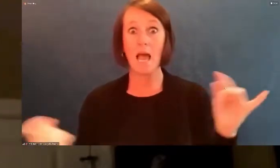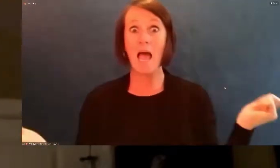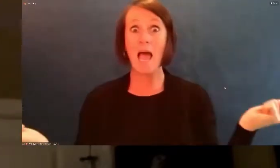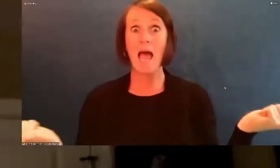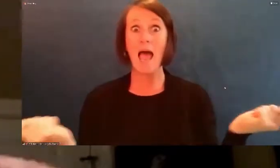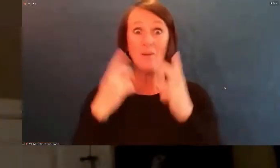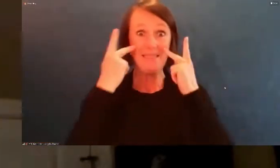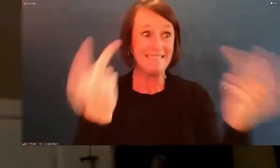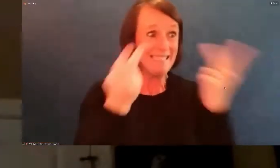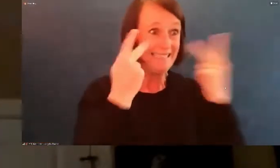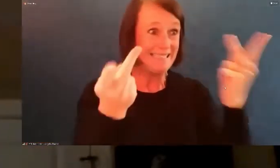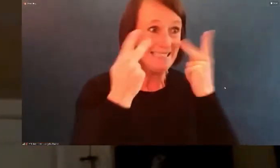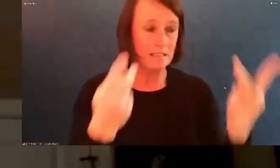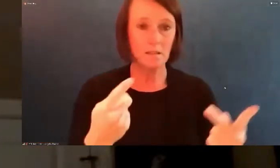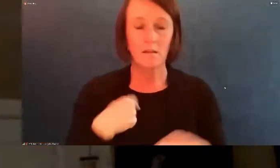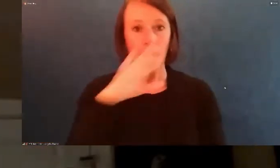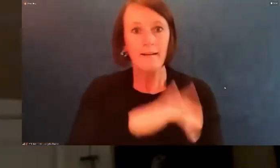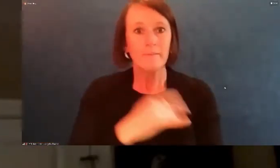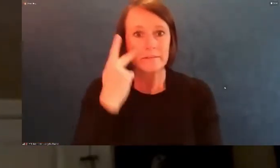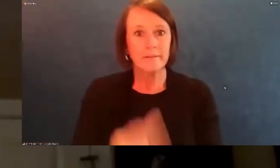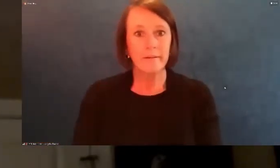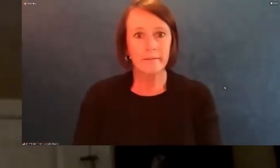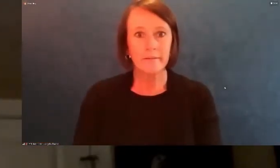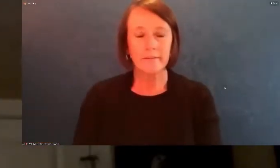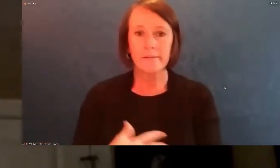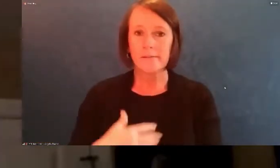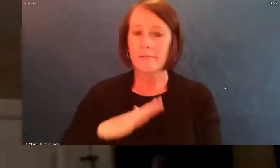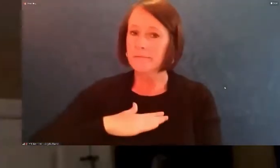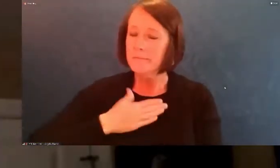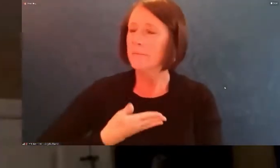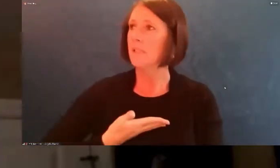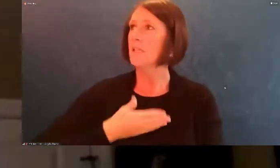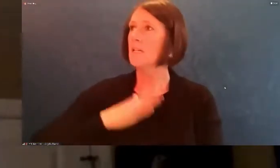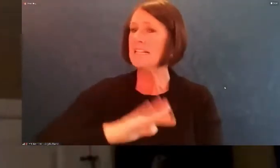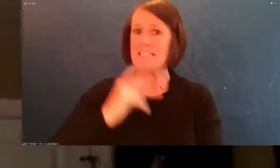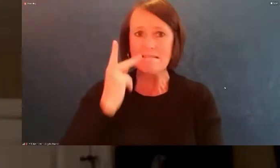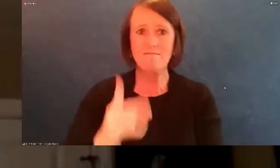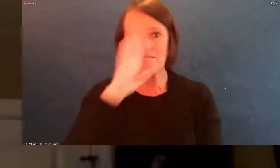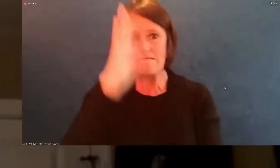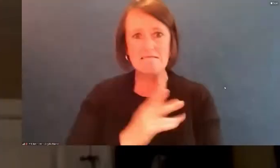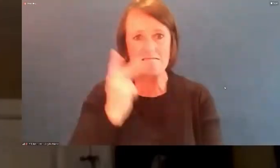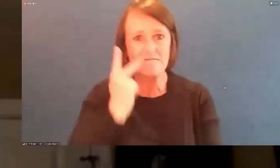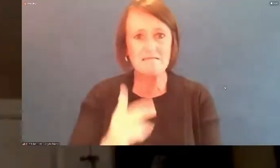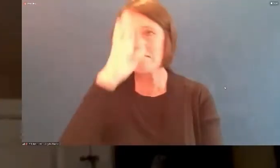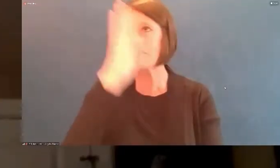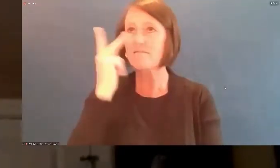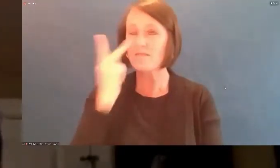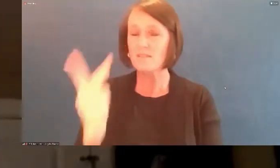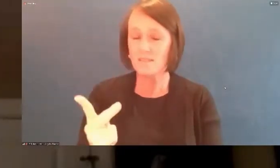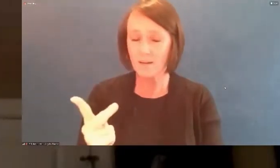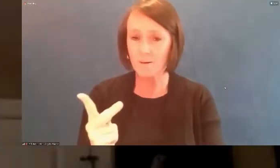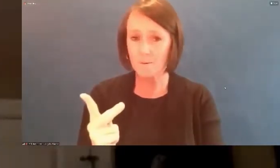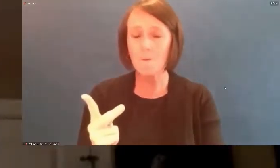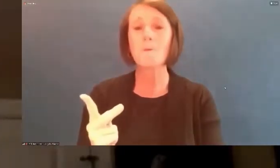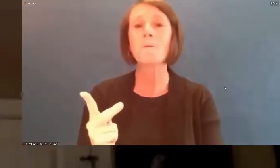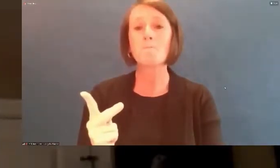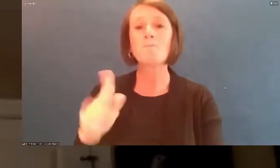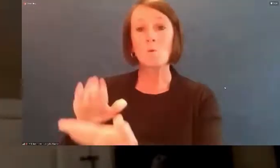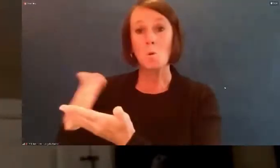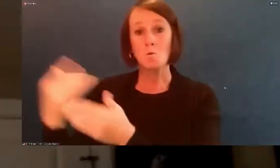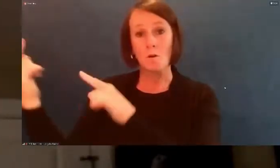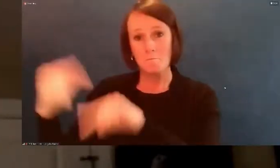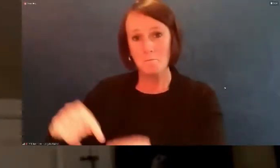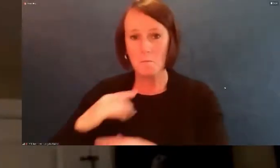it except me. And I was pretty upset. And one day, David was over and he was cooking for little Rodney, my little